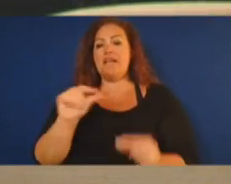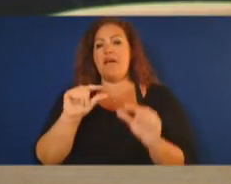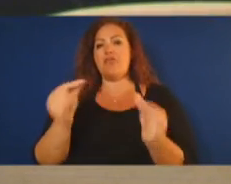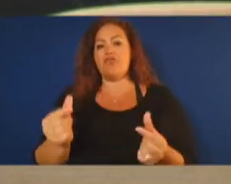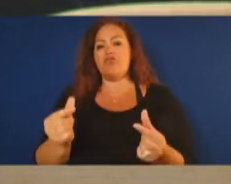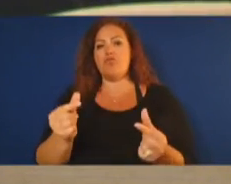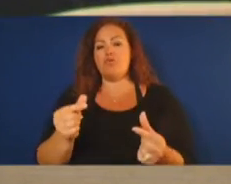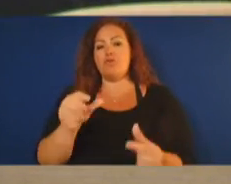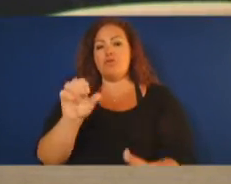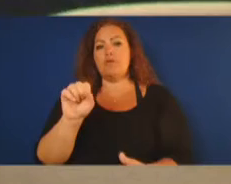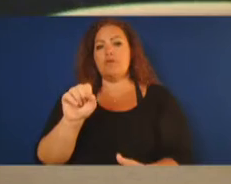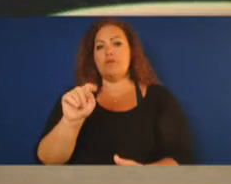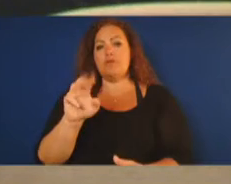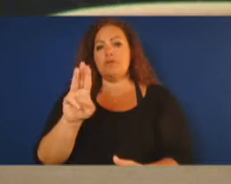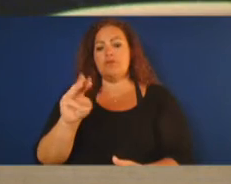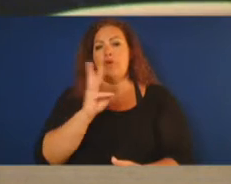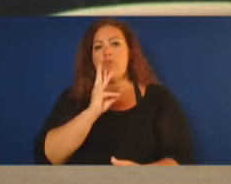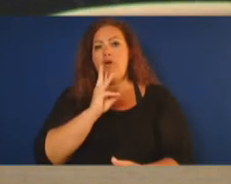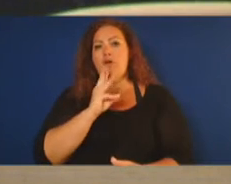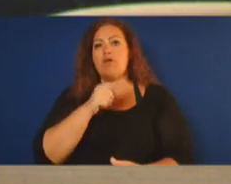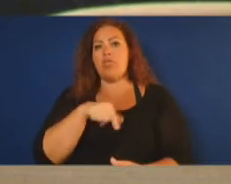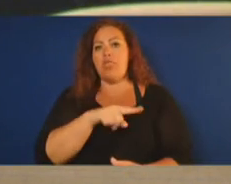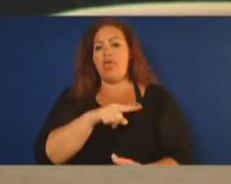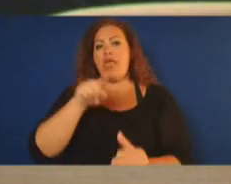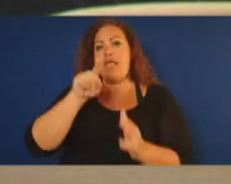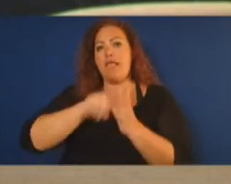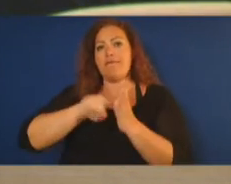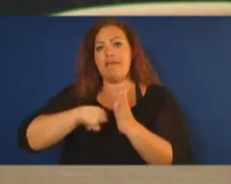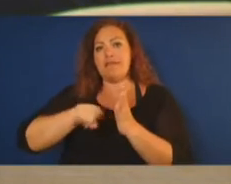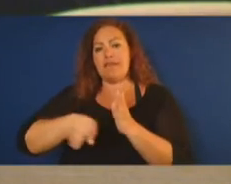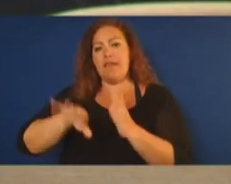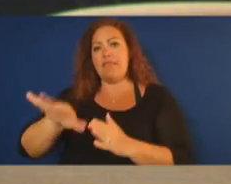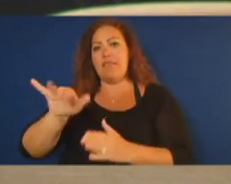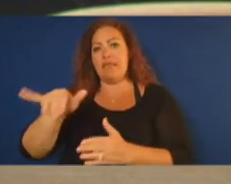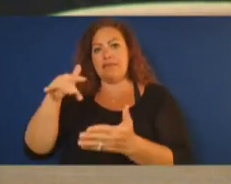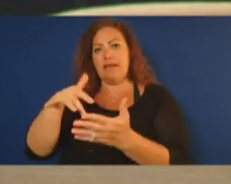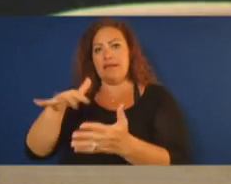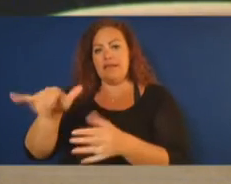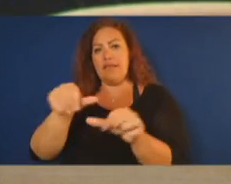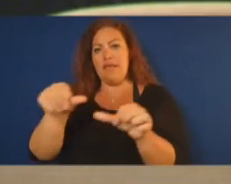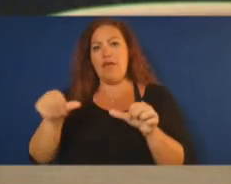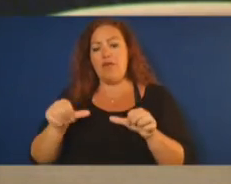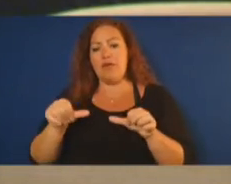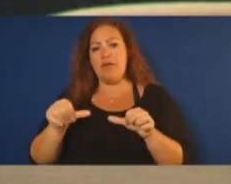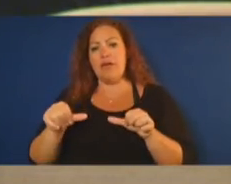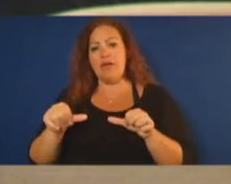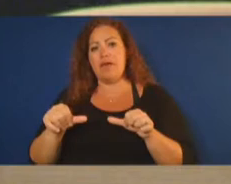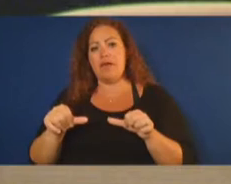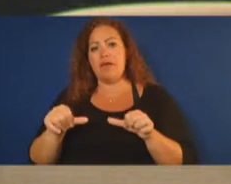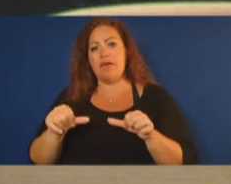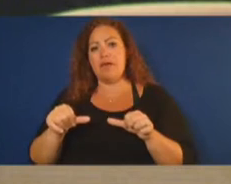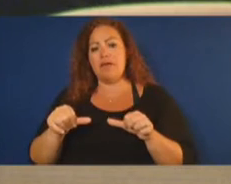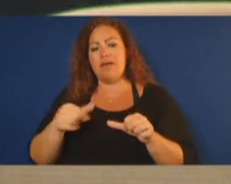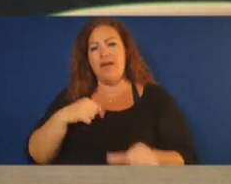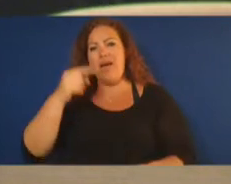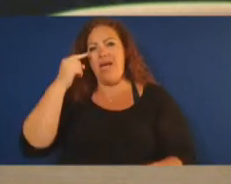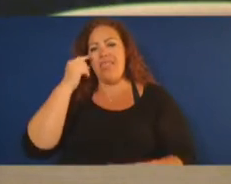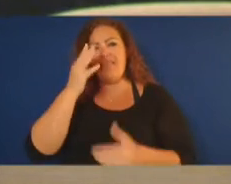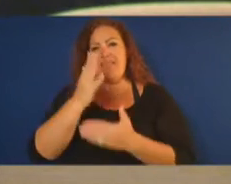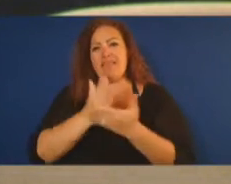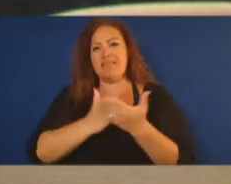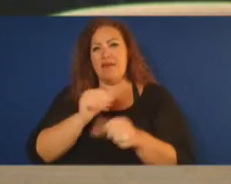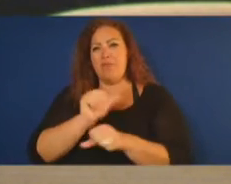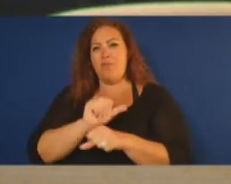is or has been investigating has been uh studying this area um there I think some work may have done been